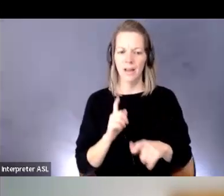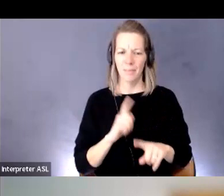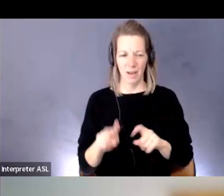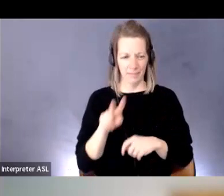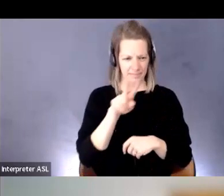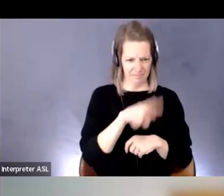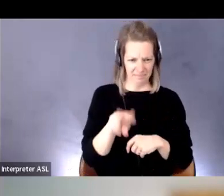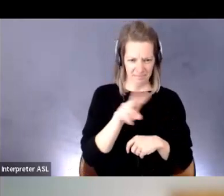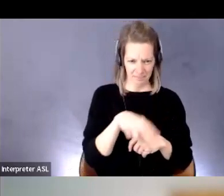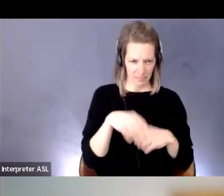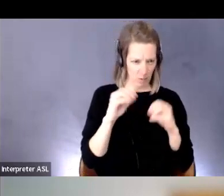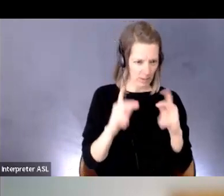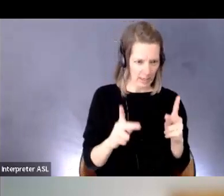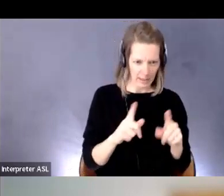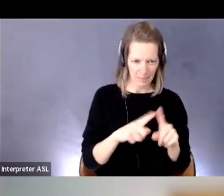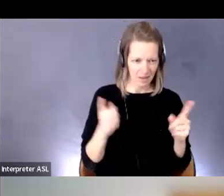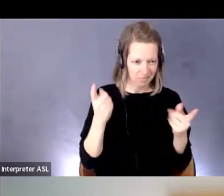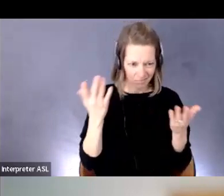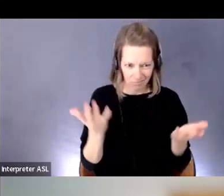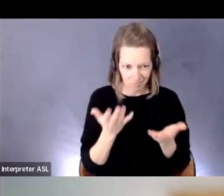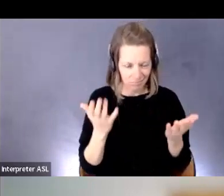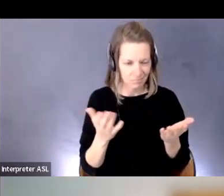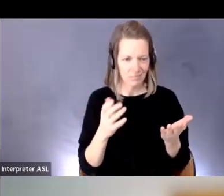questions than it answers.